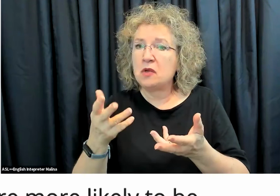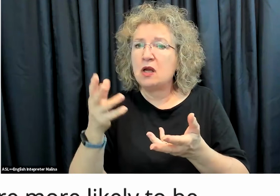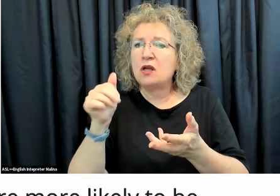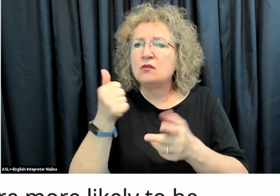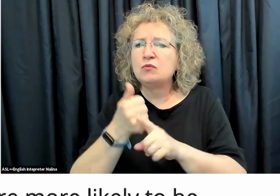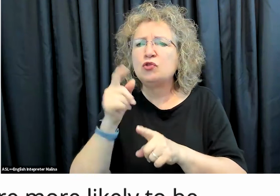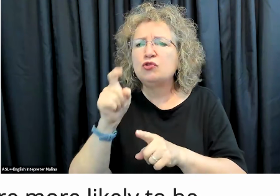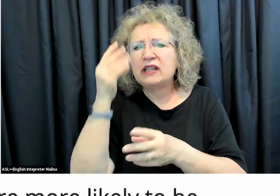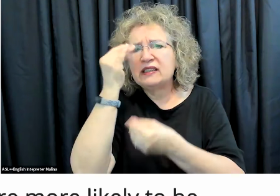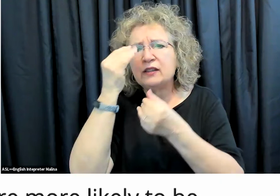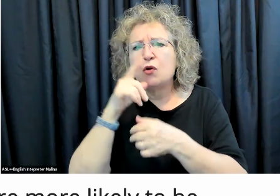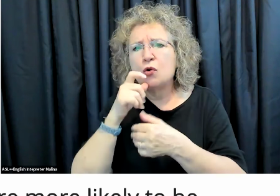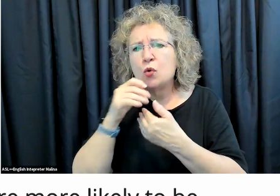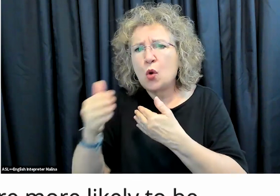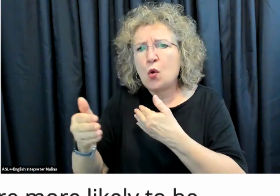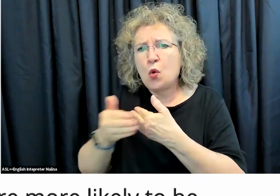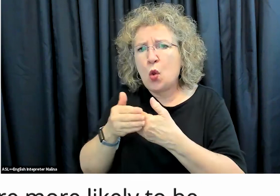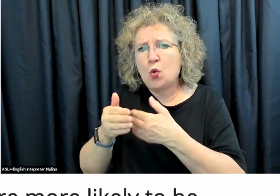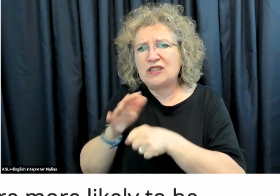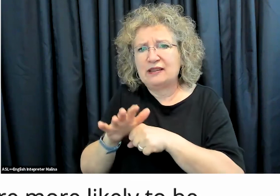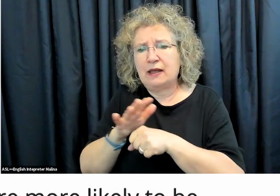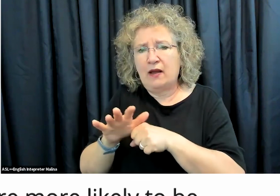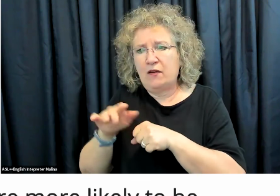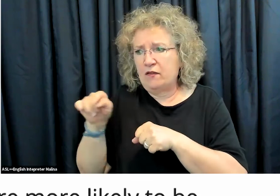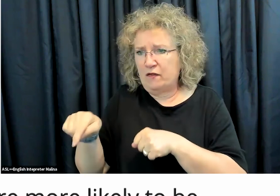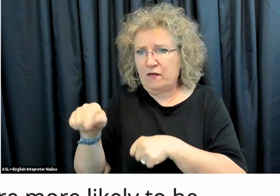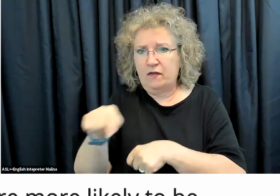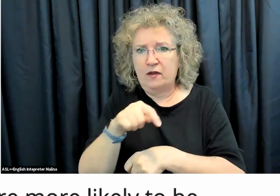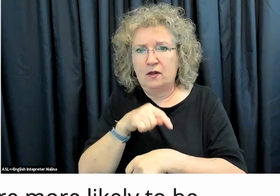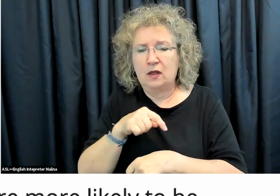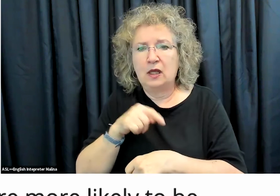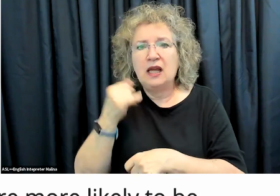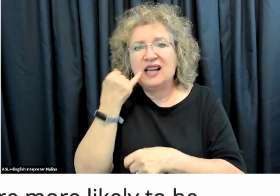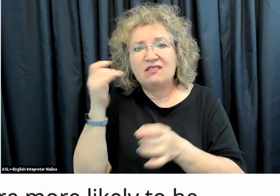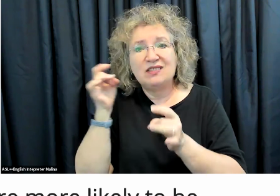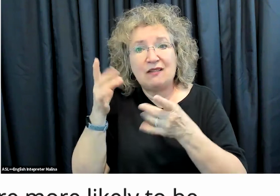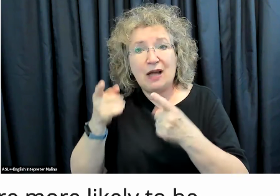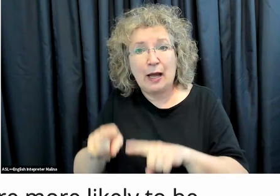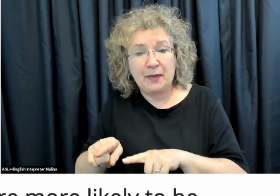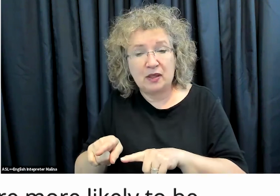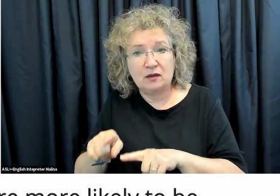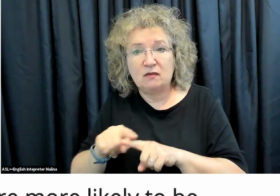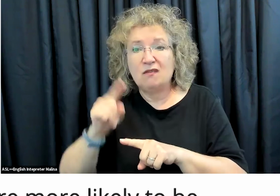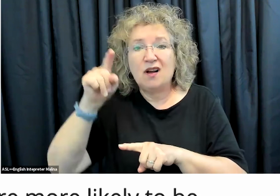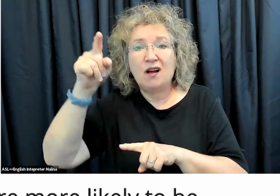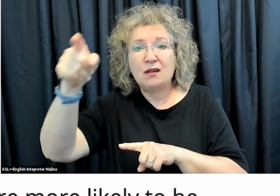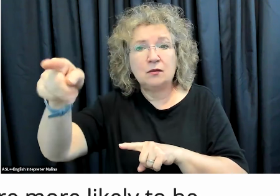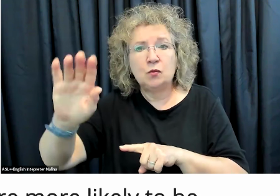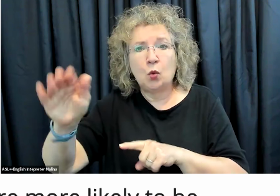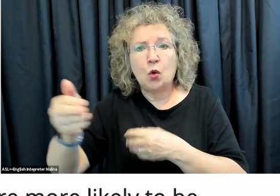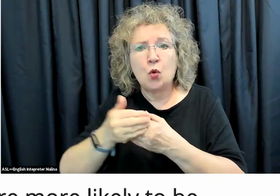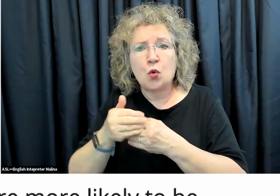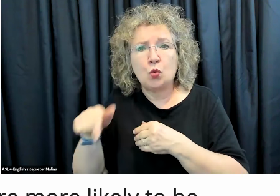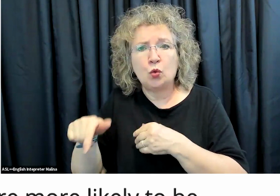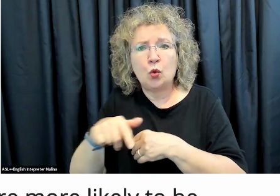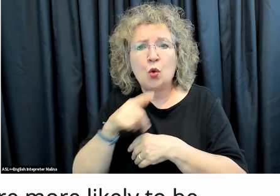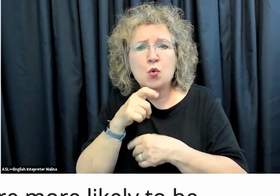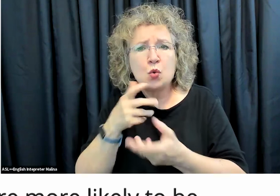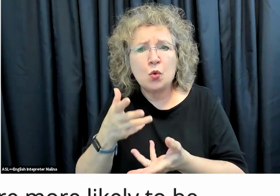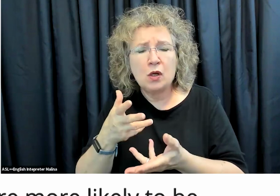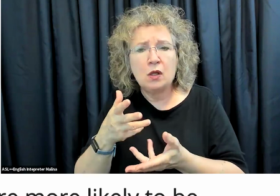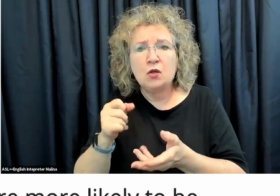you when you might be in a disastrous place. So what's my relationship to my neighbor?